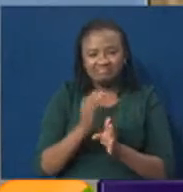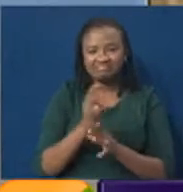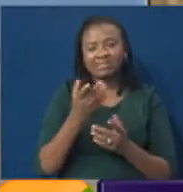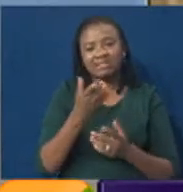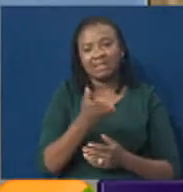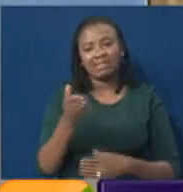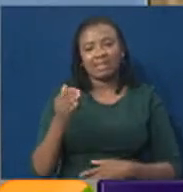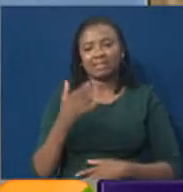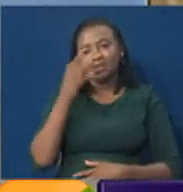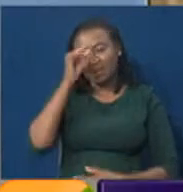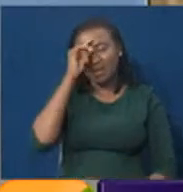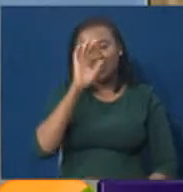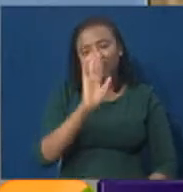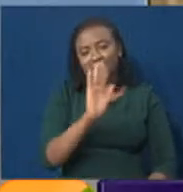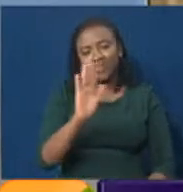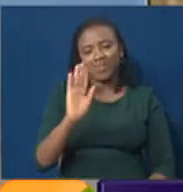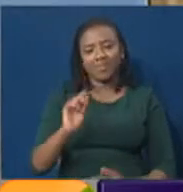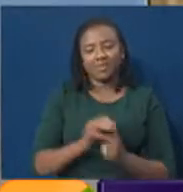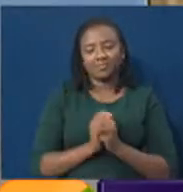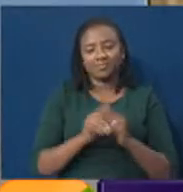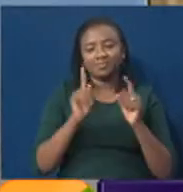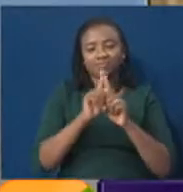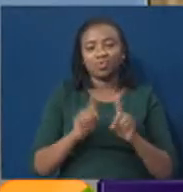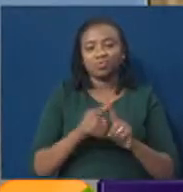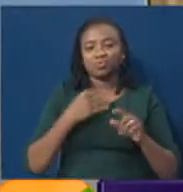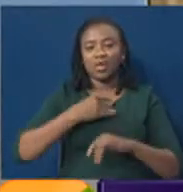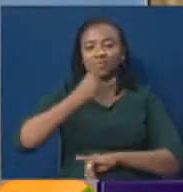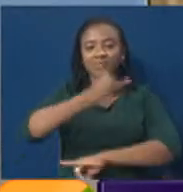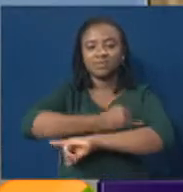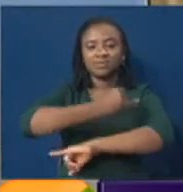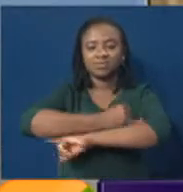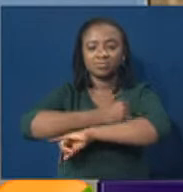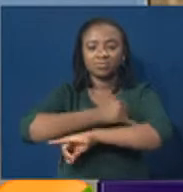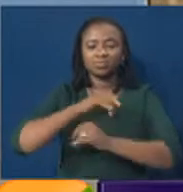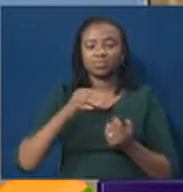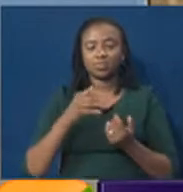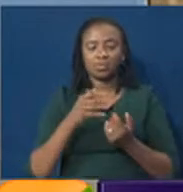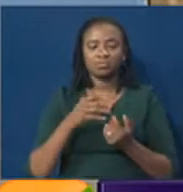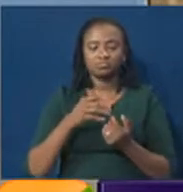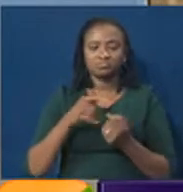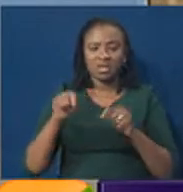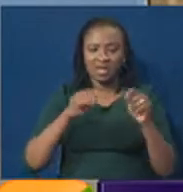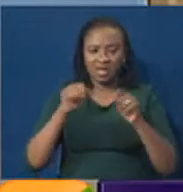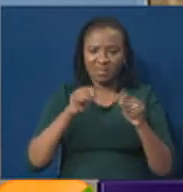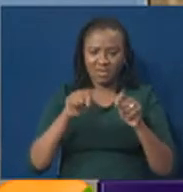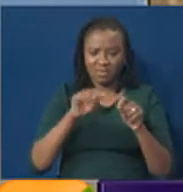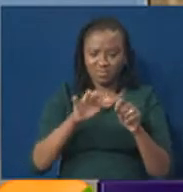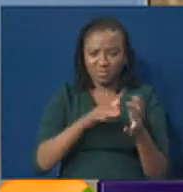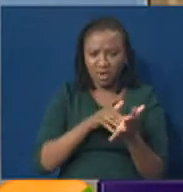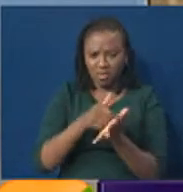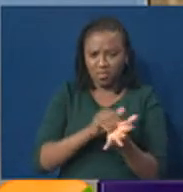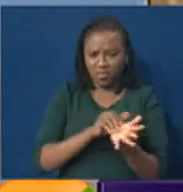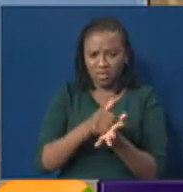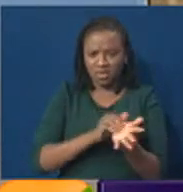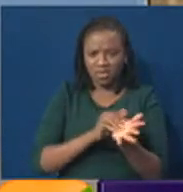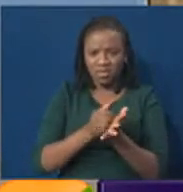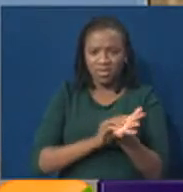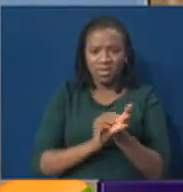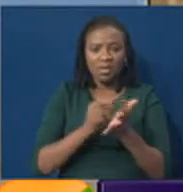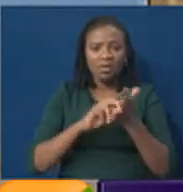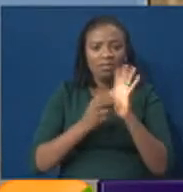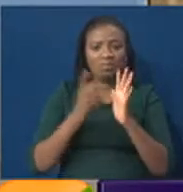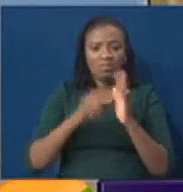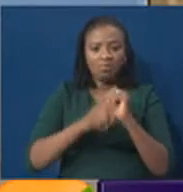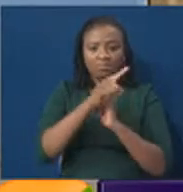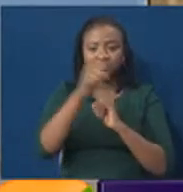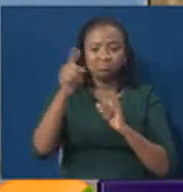three, we are faced with weak institutional governance. Now, these are things, I'm not saying that they're not doing anything